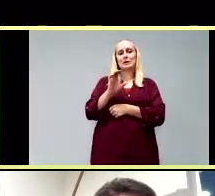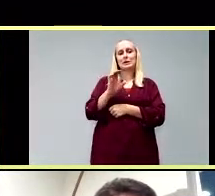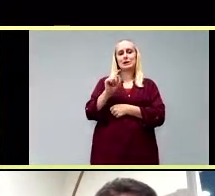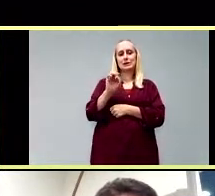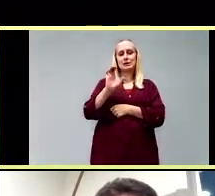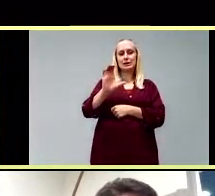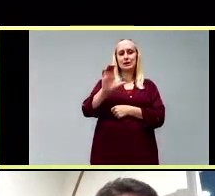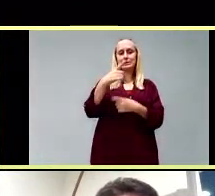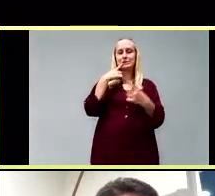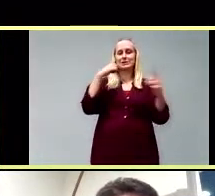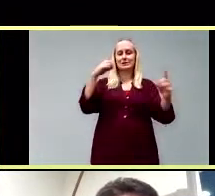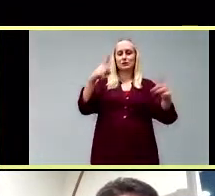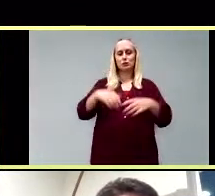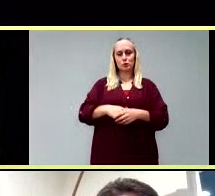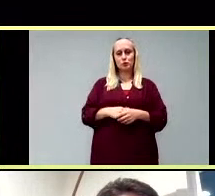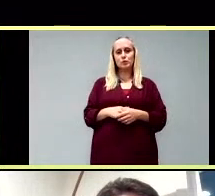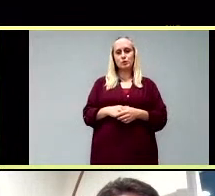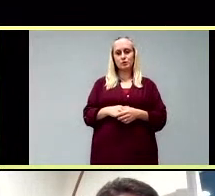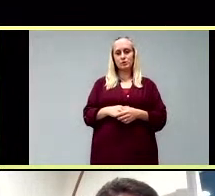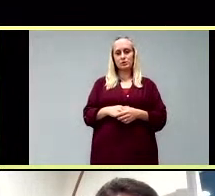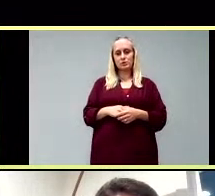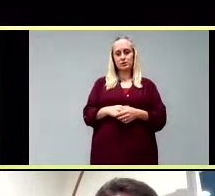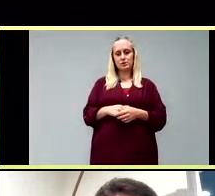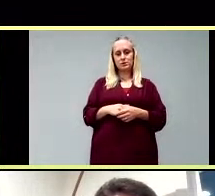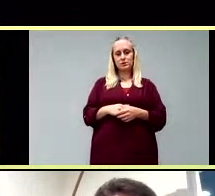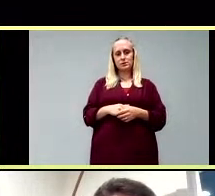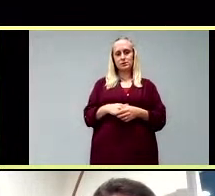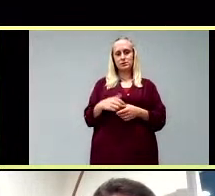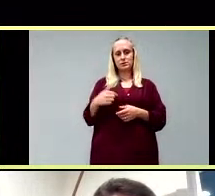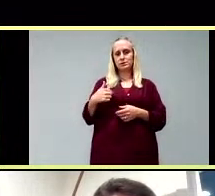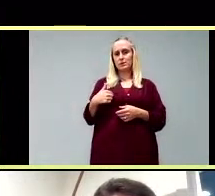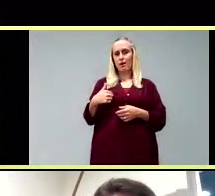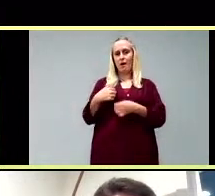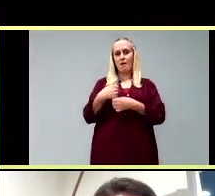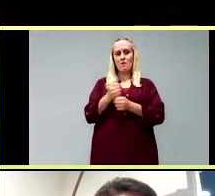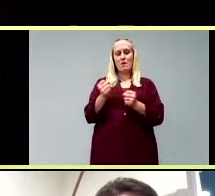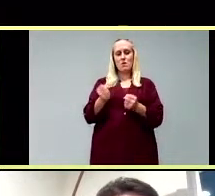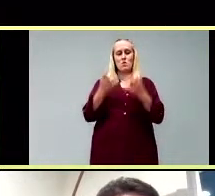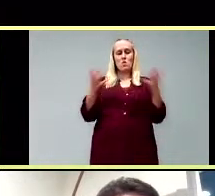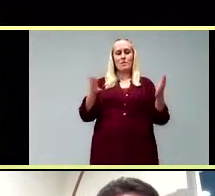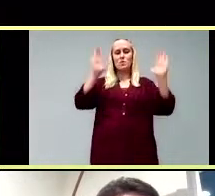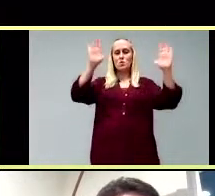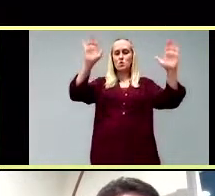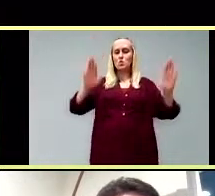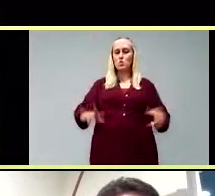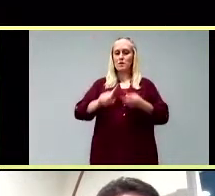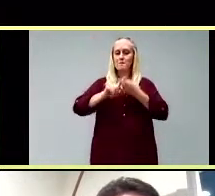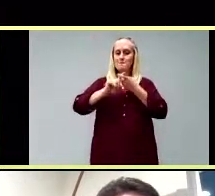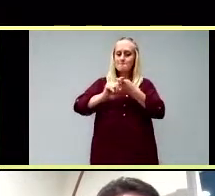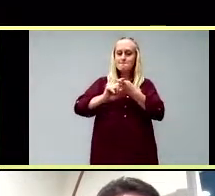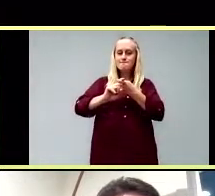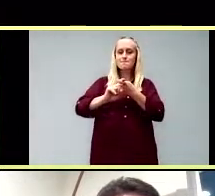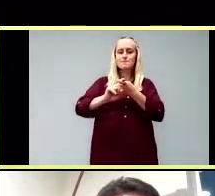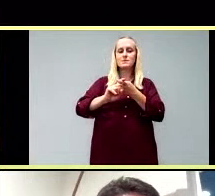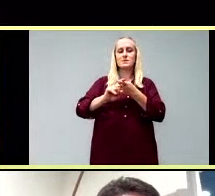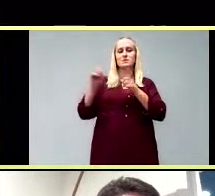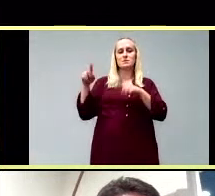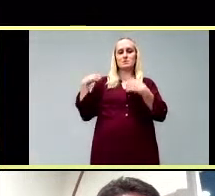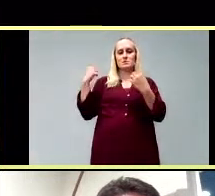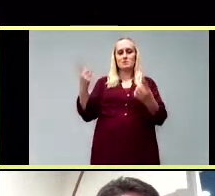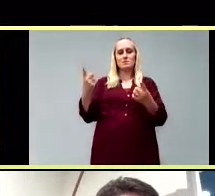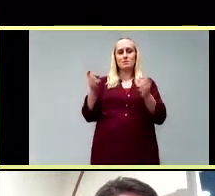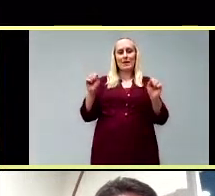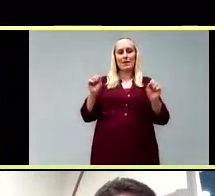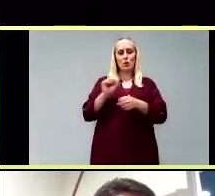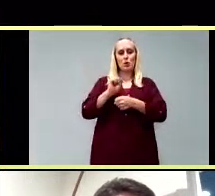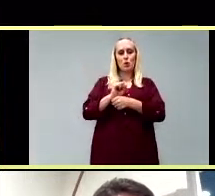a success. I feel like I made great friends over the years in being able to work with you